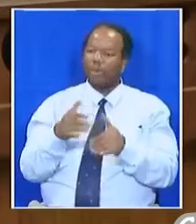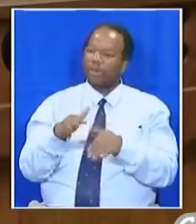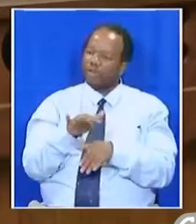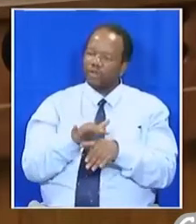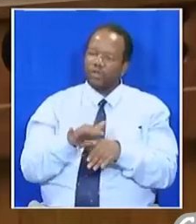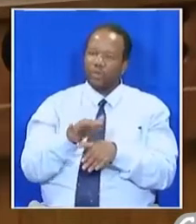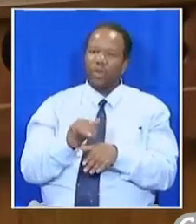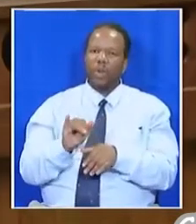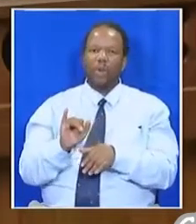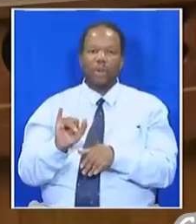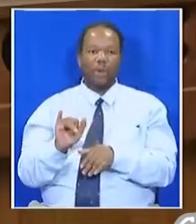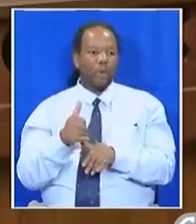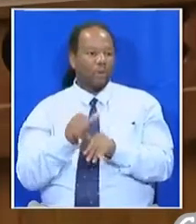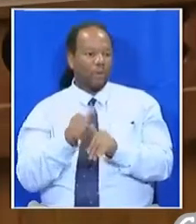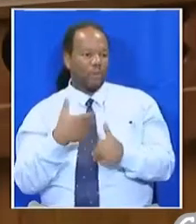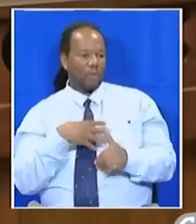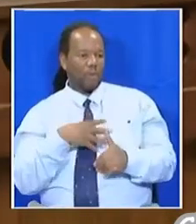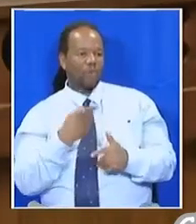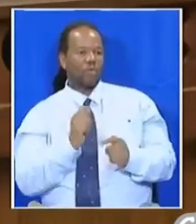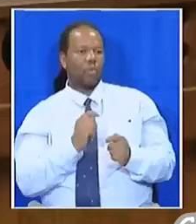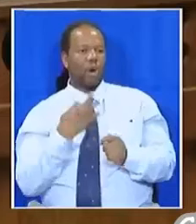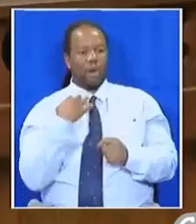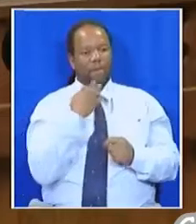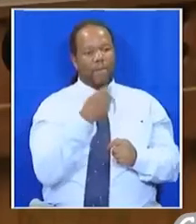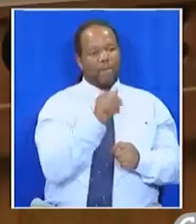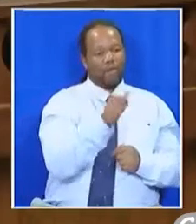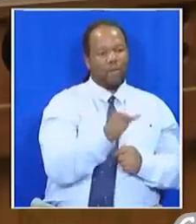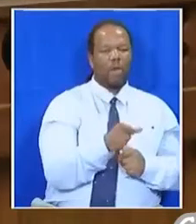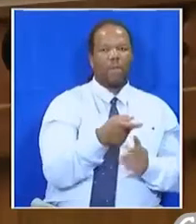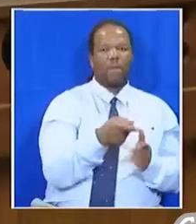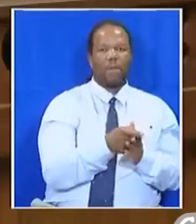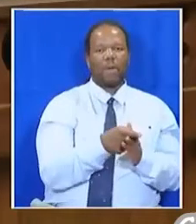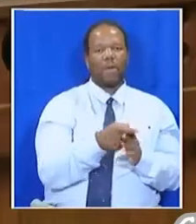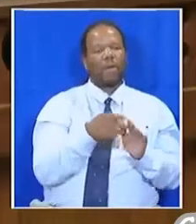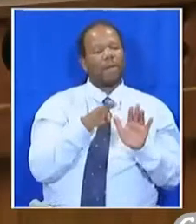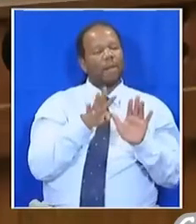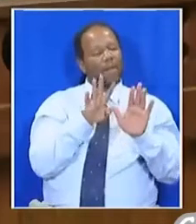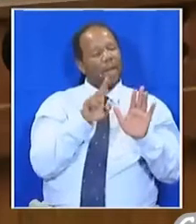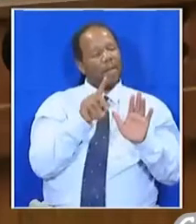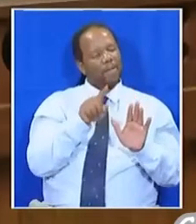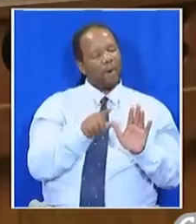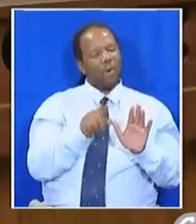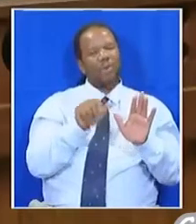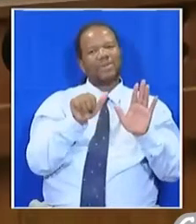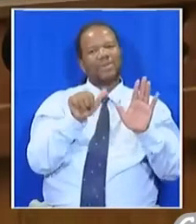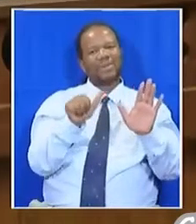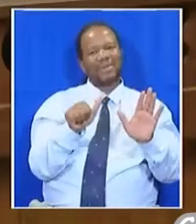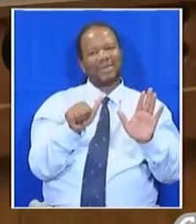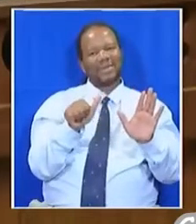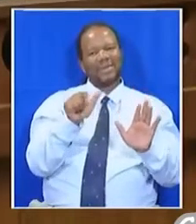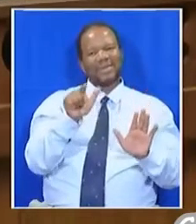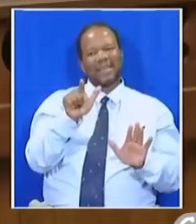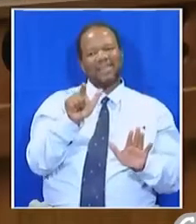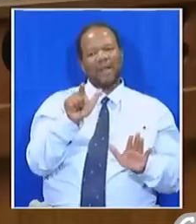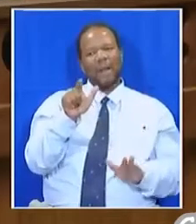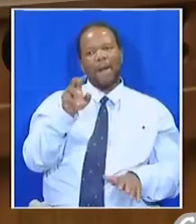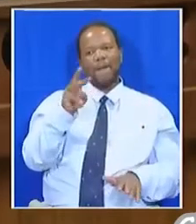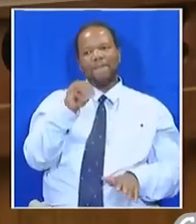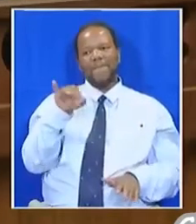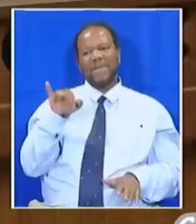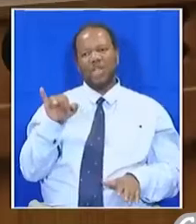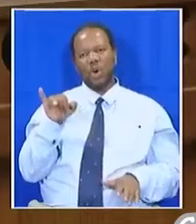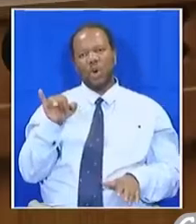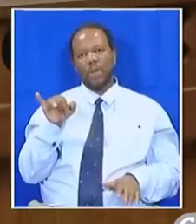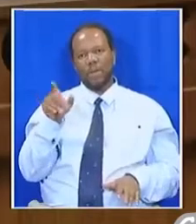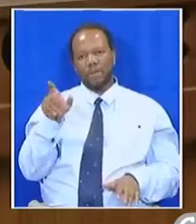to creditworthiness. It is a matter of great concern that 9.67 million of the 24 million credit